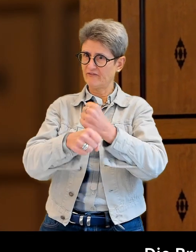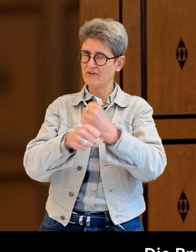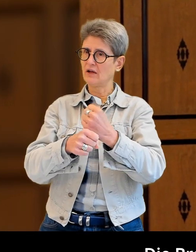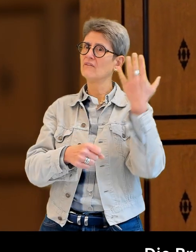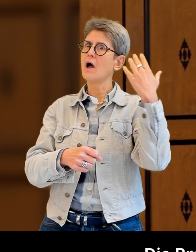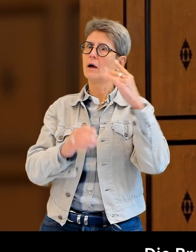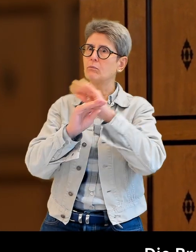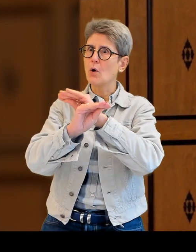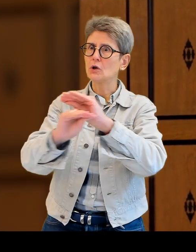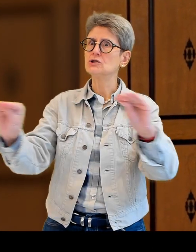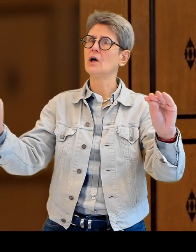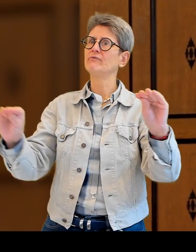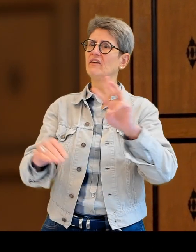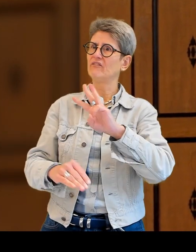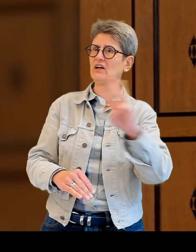African region.